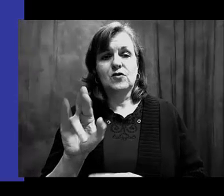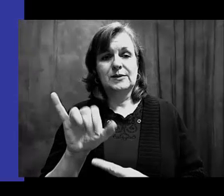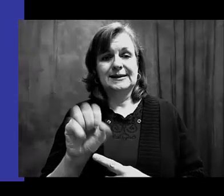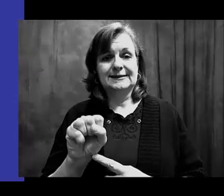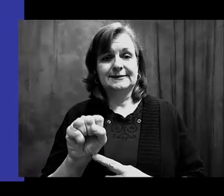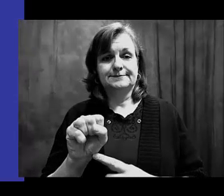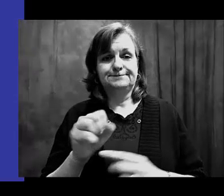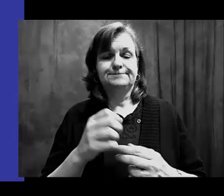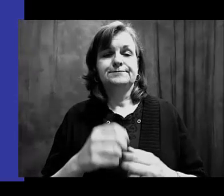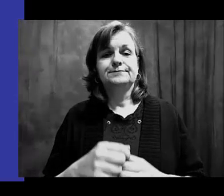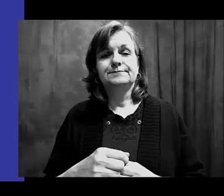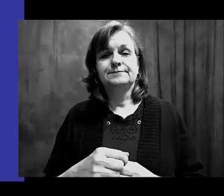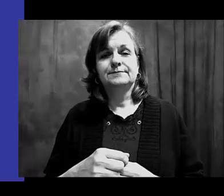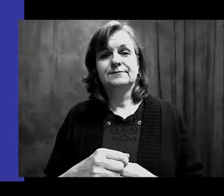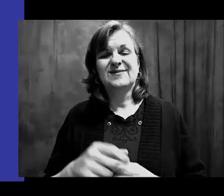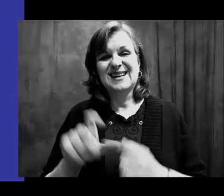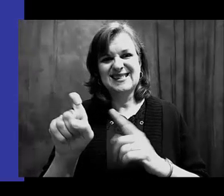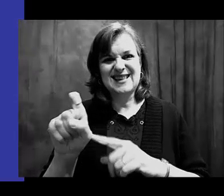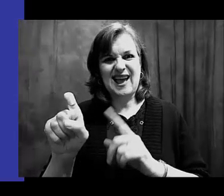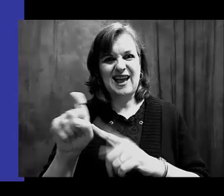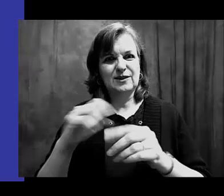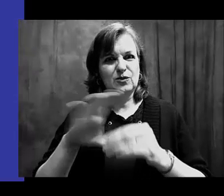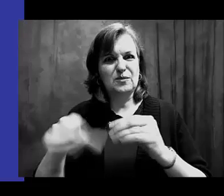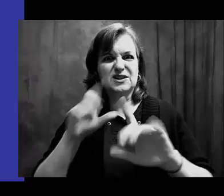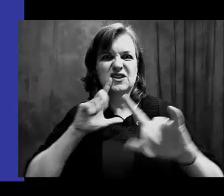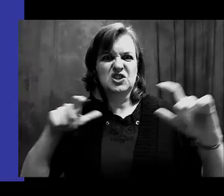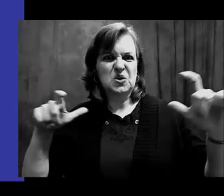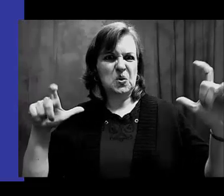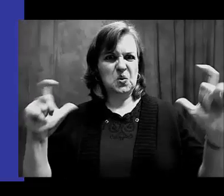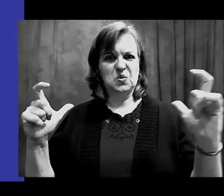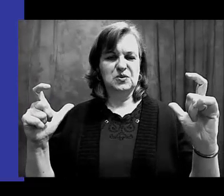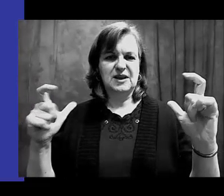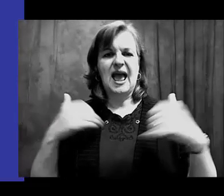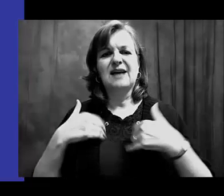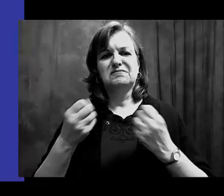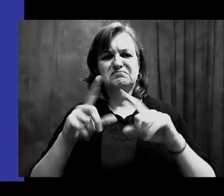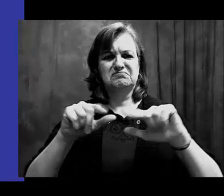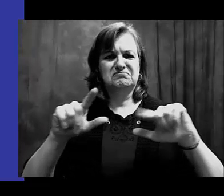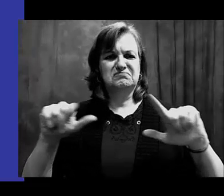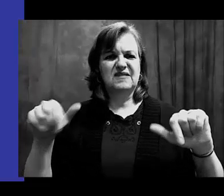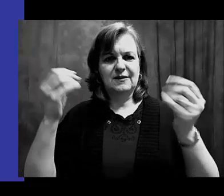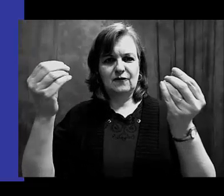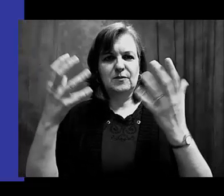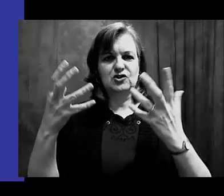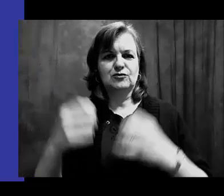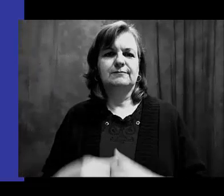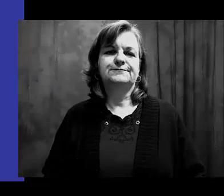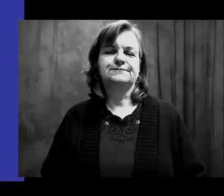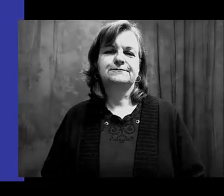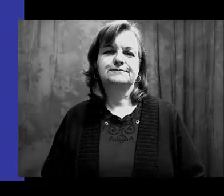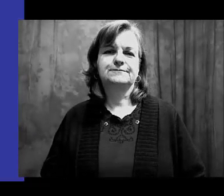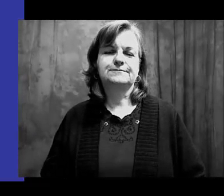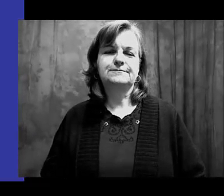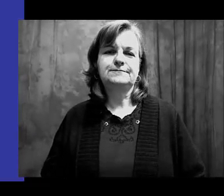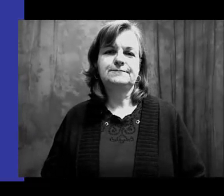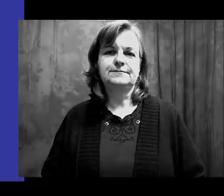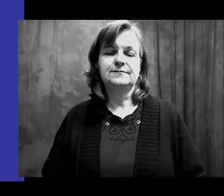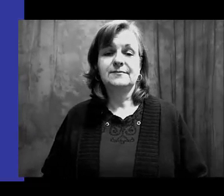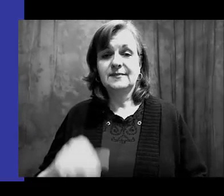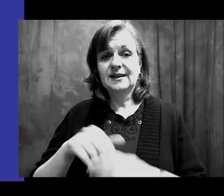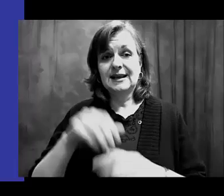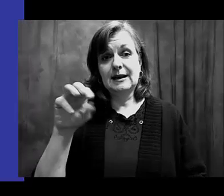is huge. It carries all kinds of different information. Now, for males, in mammals, we